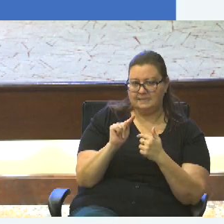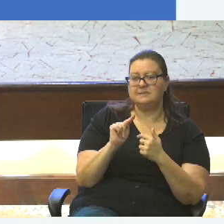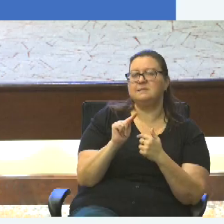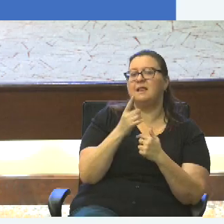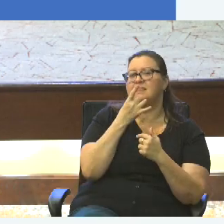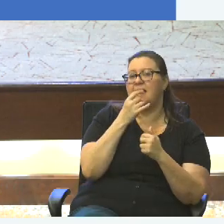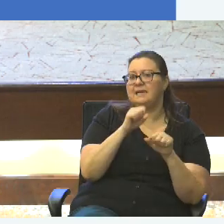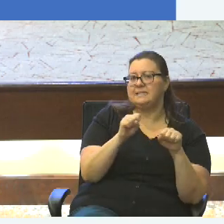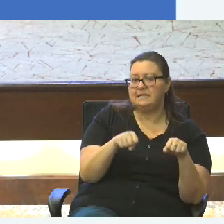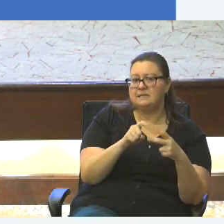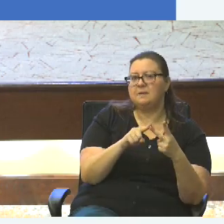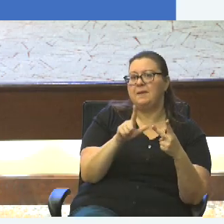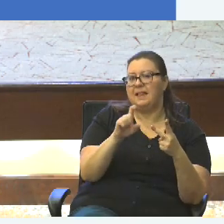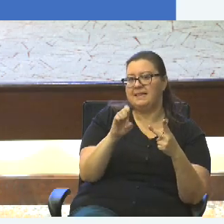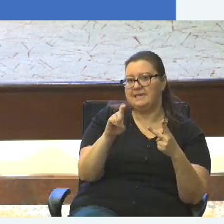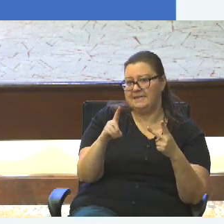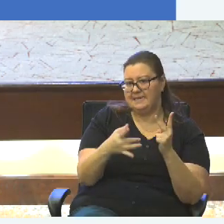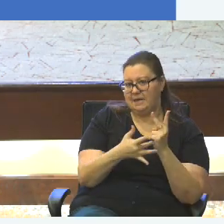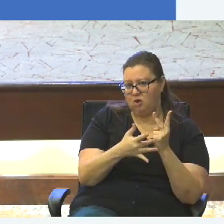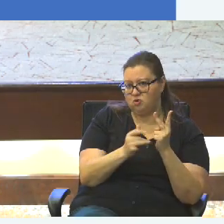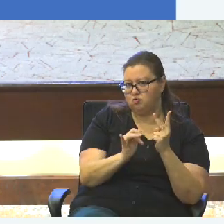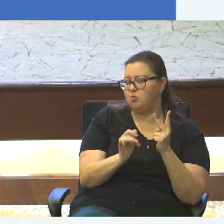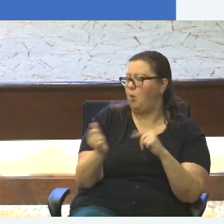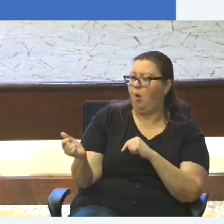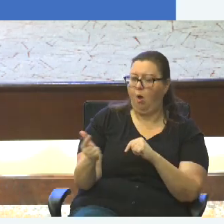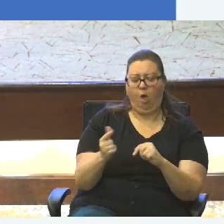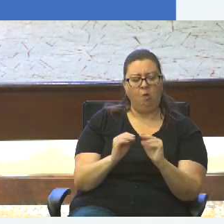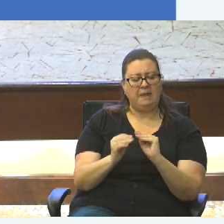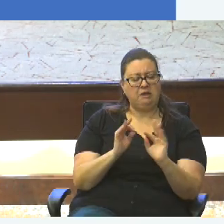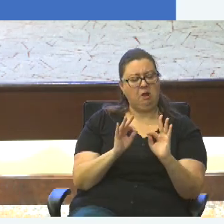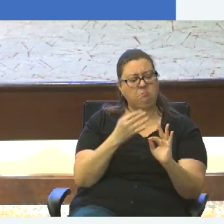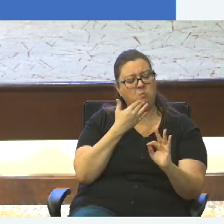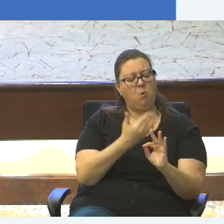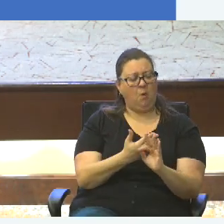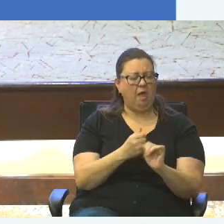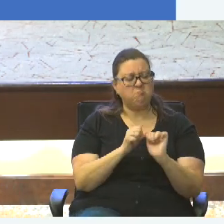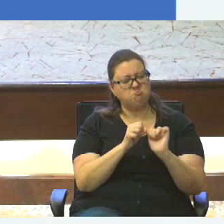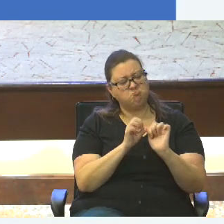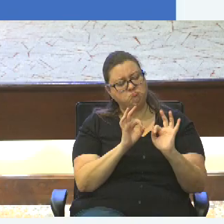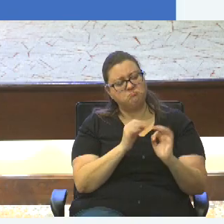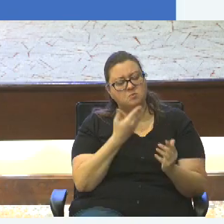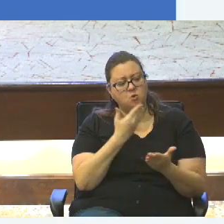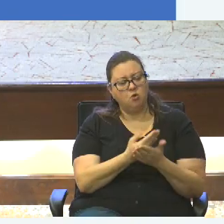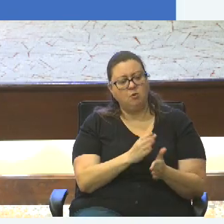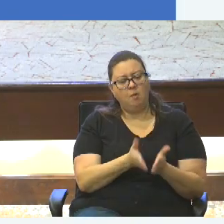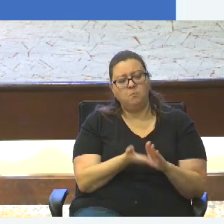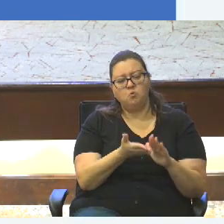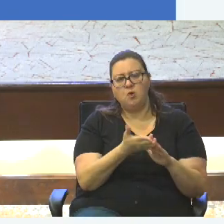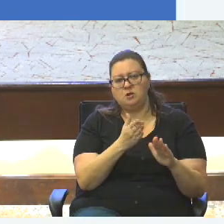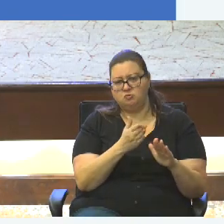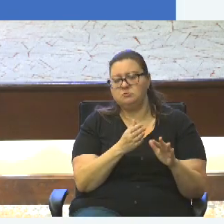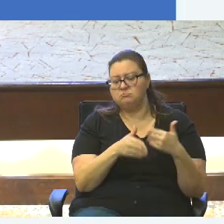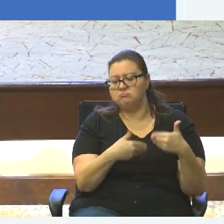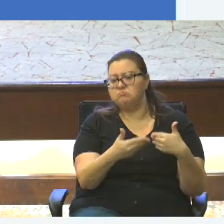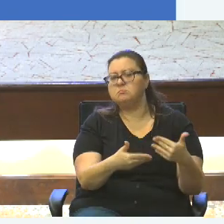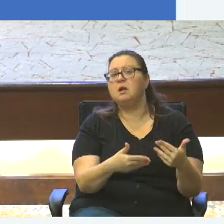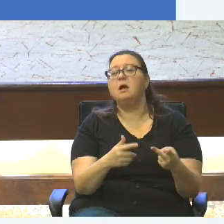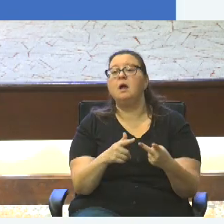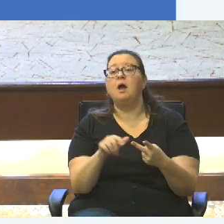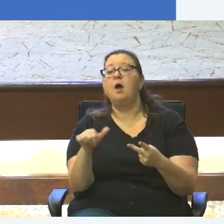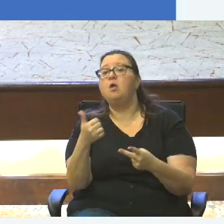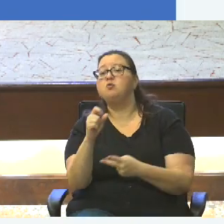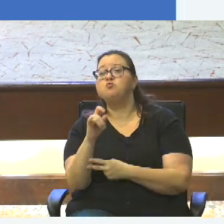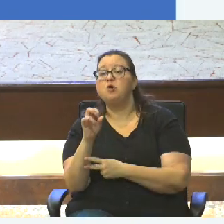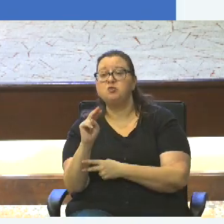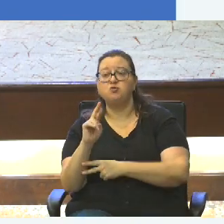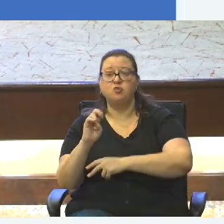technology, but they've all been well maintained by city staff and in generally good condition and holding up well. Most of the hangars and other structures on the airport are in fair